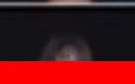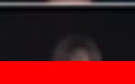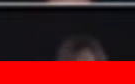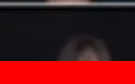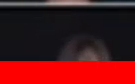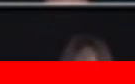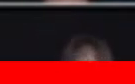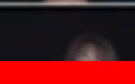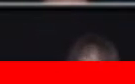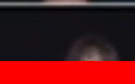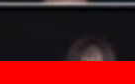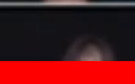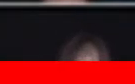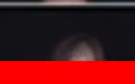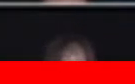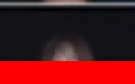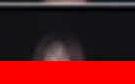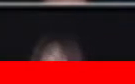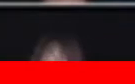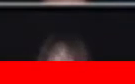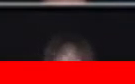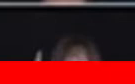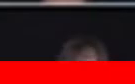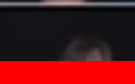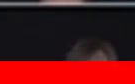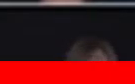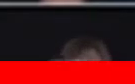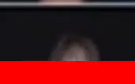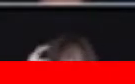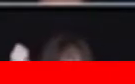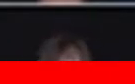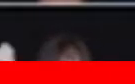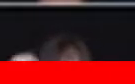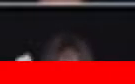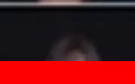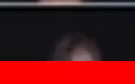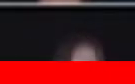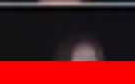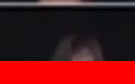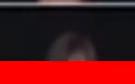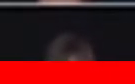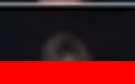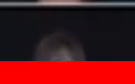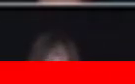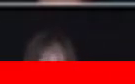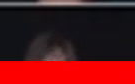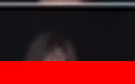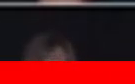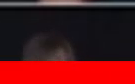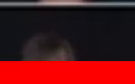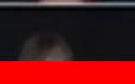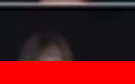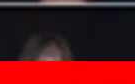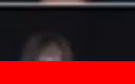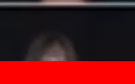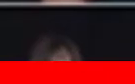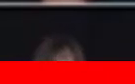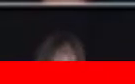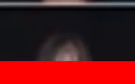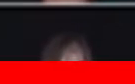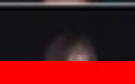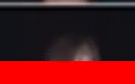input received from our public health units is vital for putting the trends and data into context. Our medical officers of health and